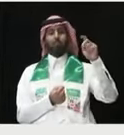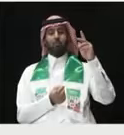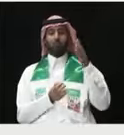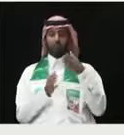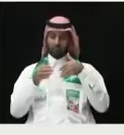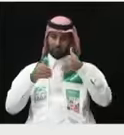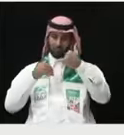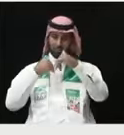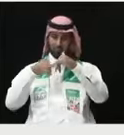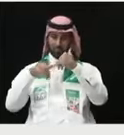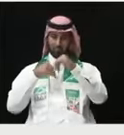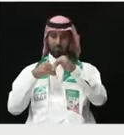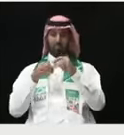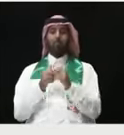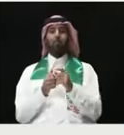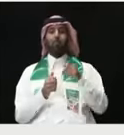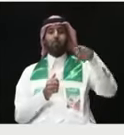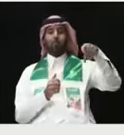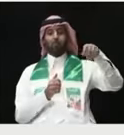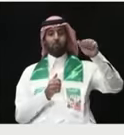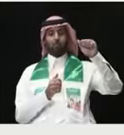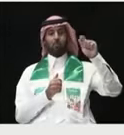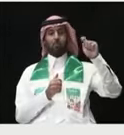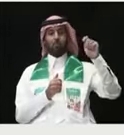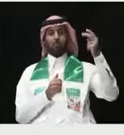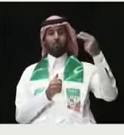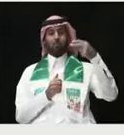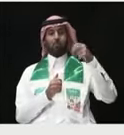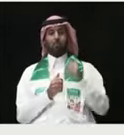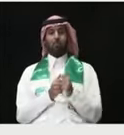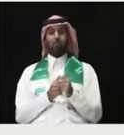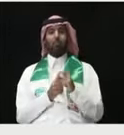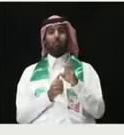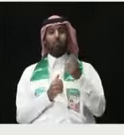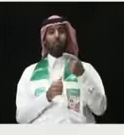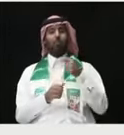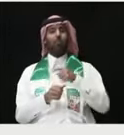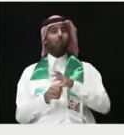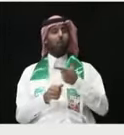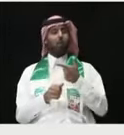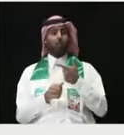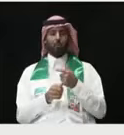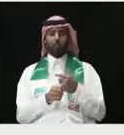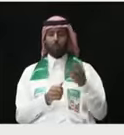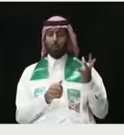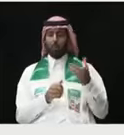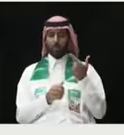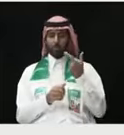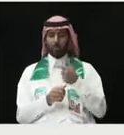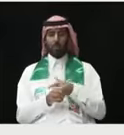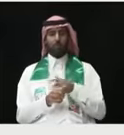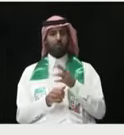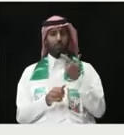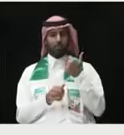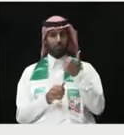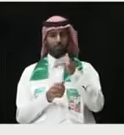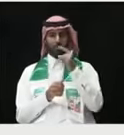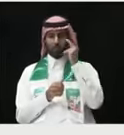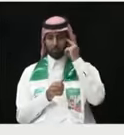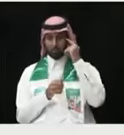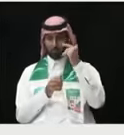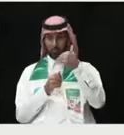visited yesterday. Yes, it is yesterday. When, here, when did you visit